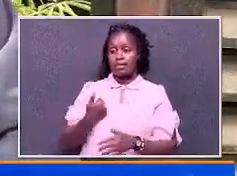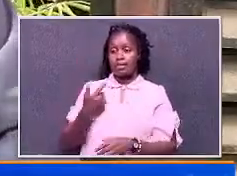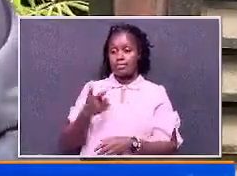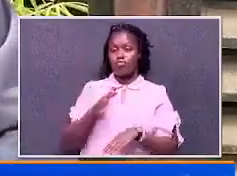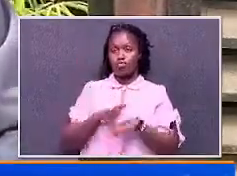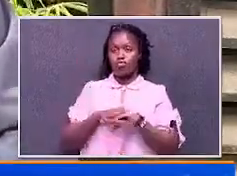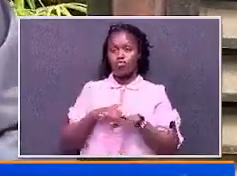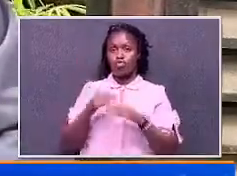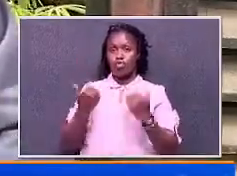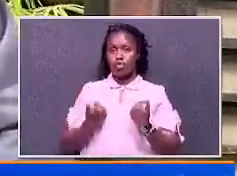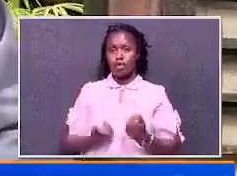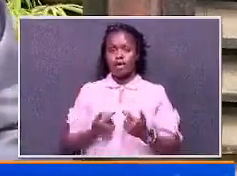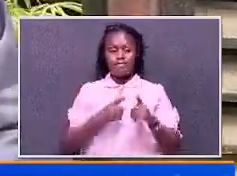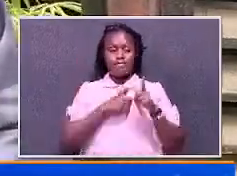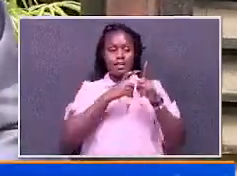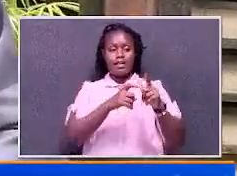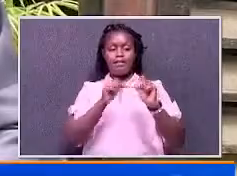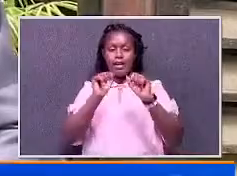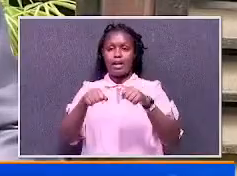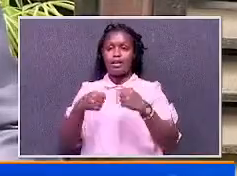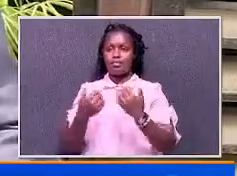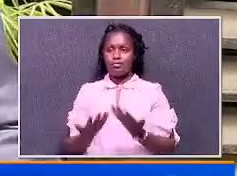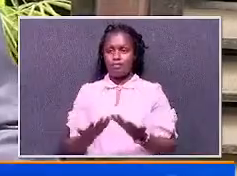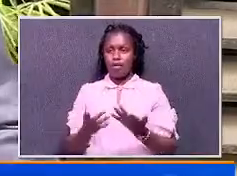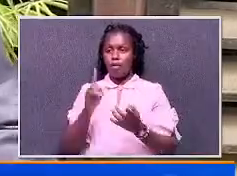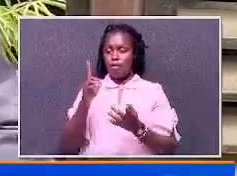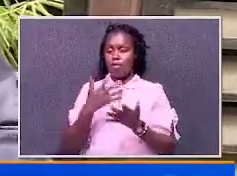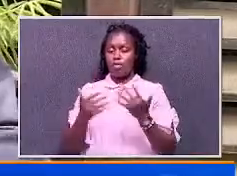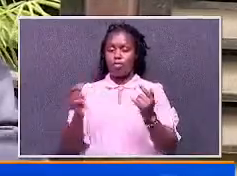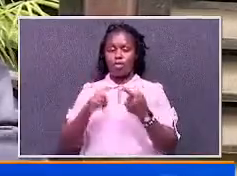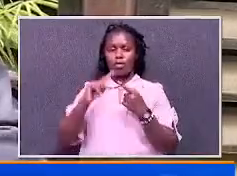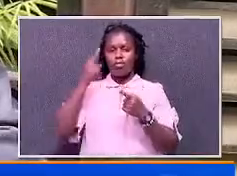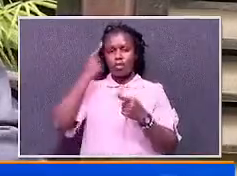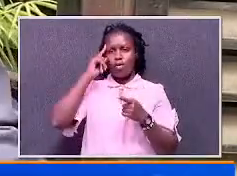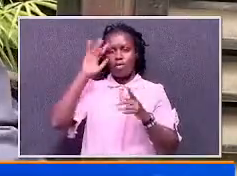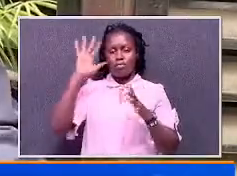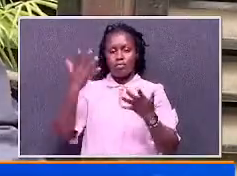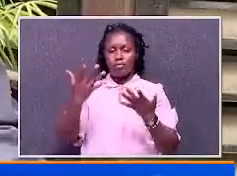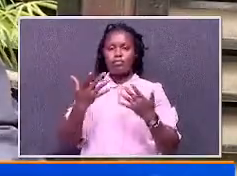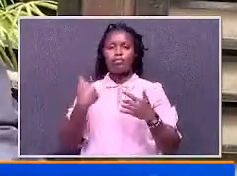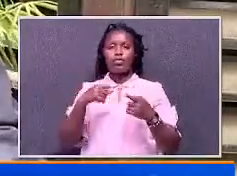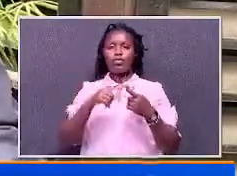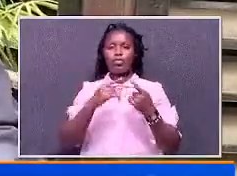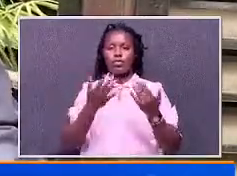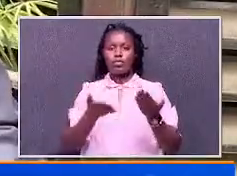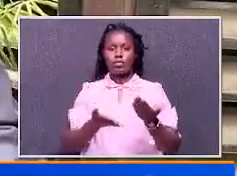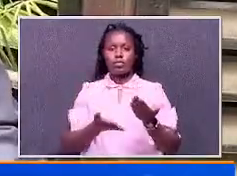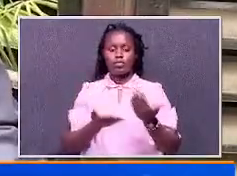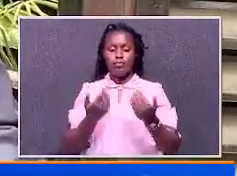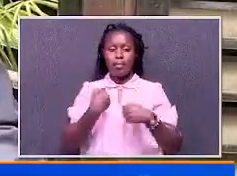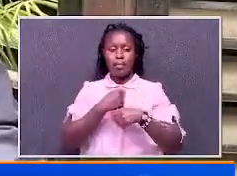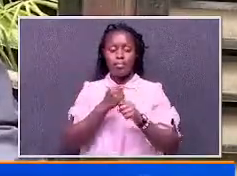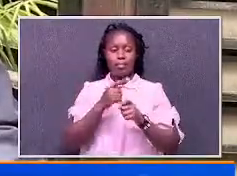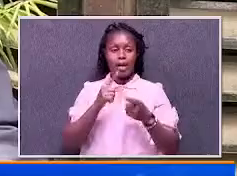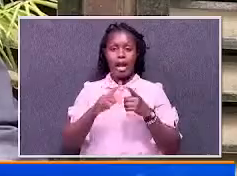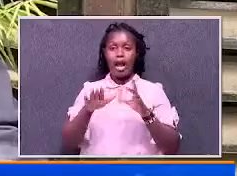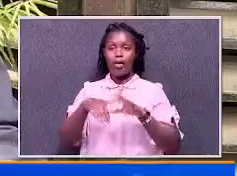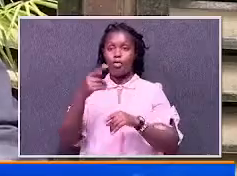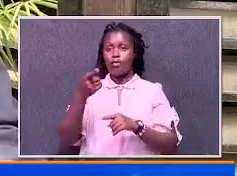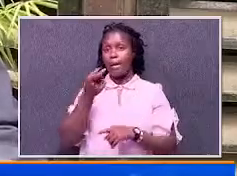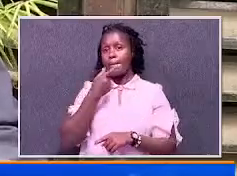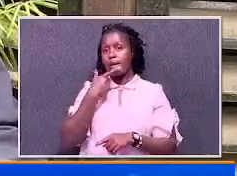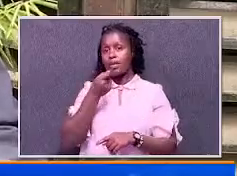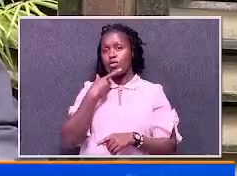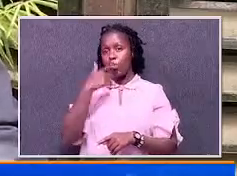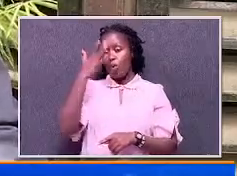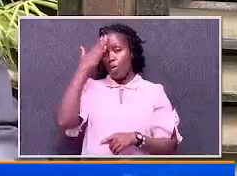good to me, what gift can I give her? And one of the things I thought is to get her out of those kind of medications, because I know that